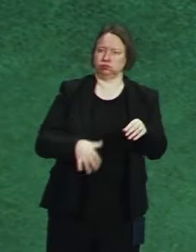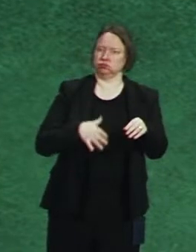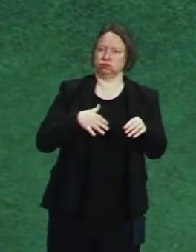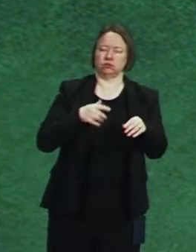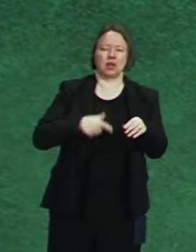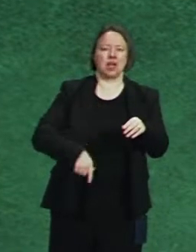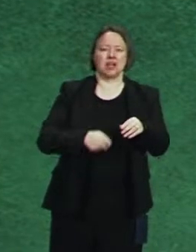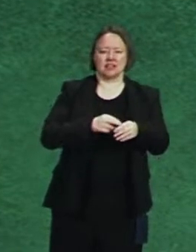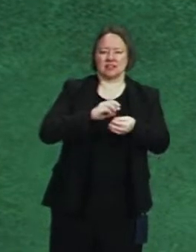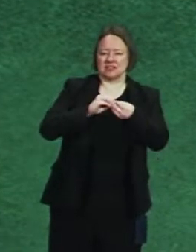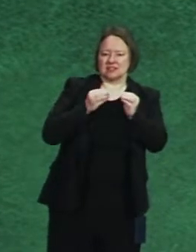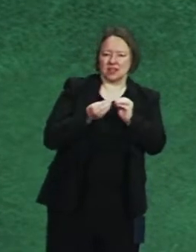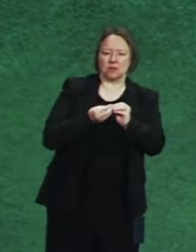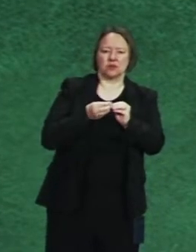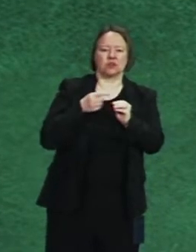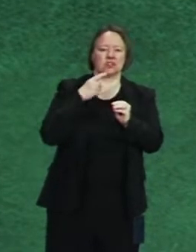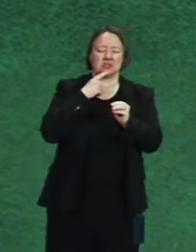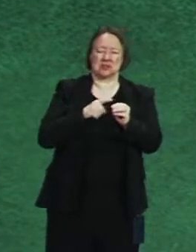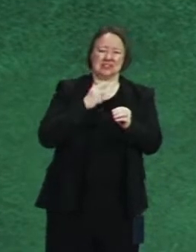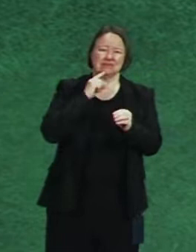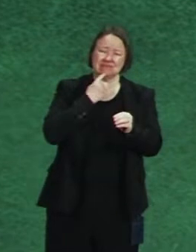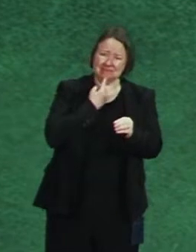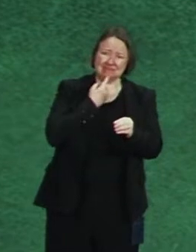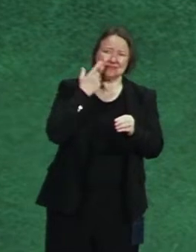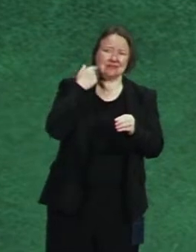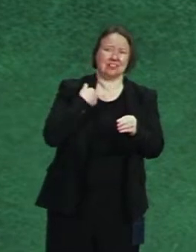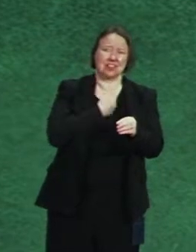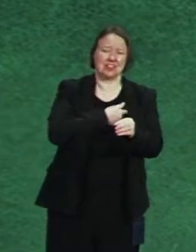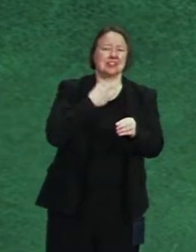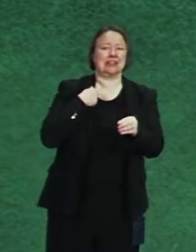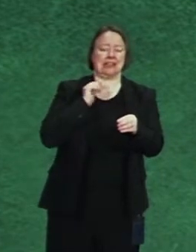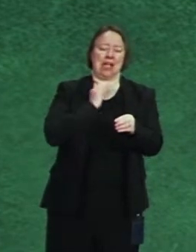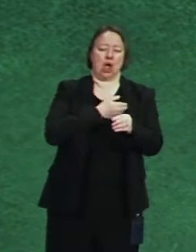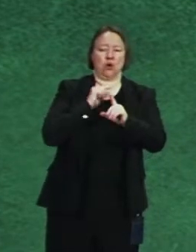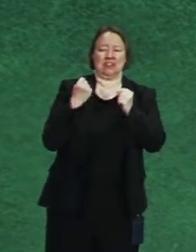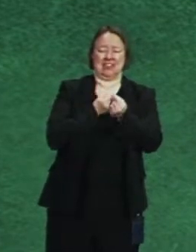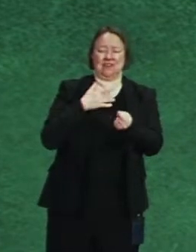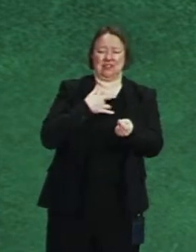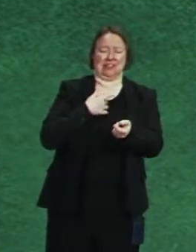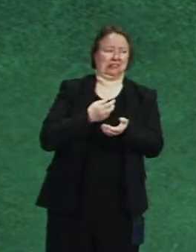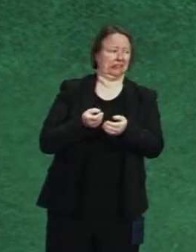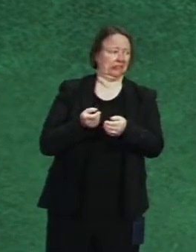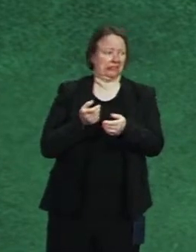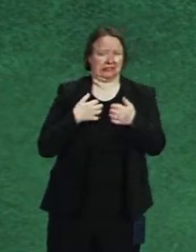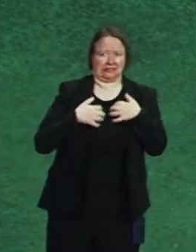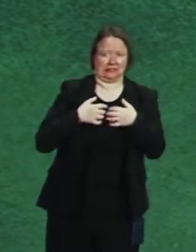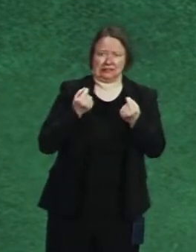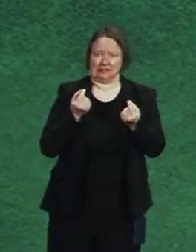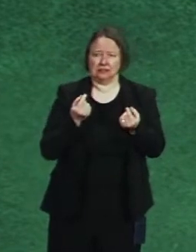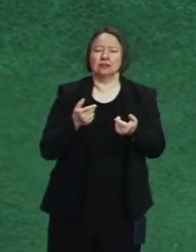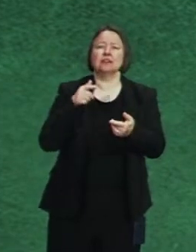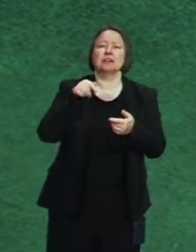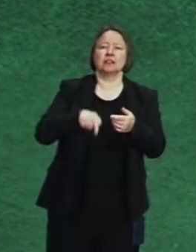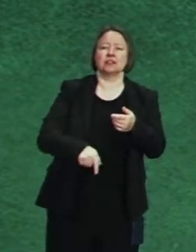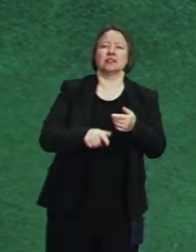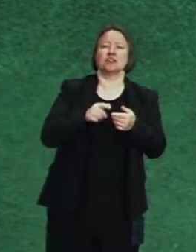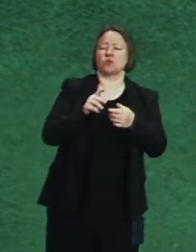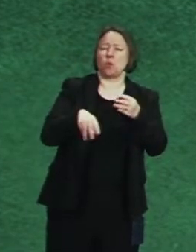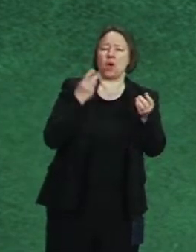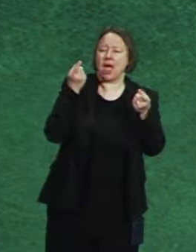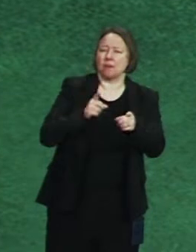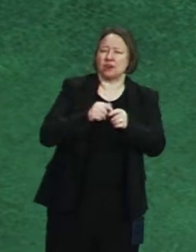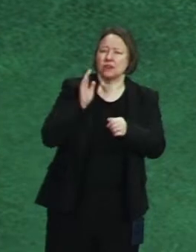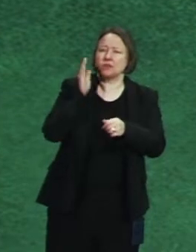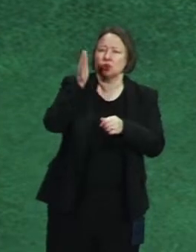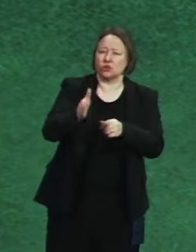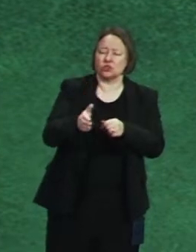resulting figures are very devastating. This makes us restless as a team that is worried about the kind of world we would inhabit in the future and